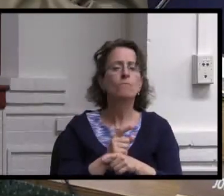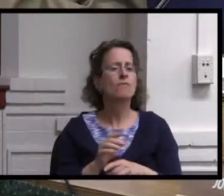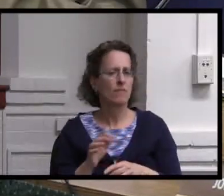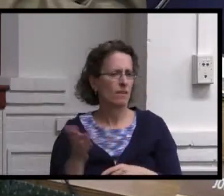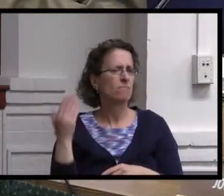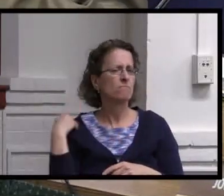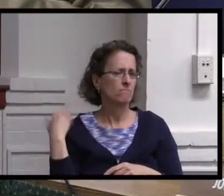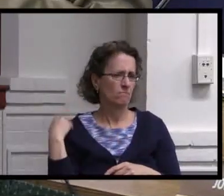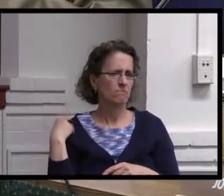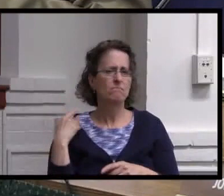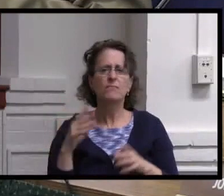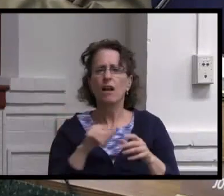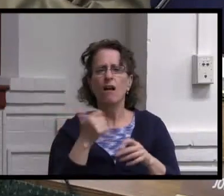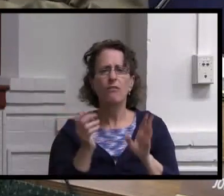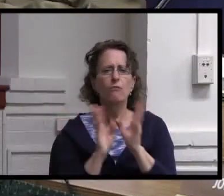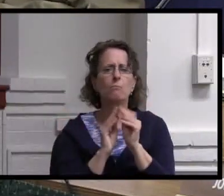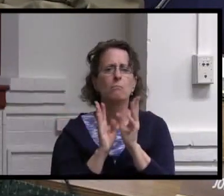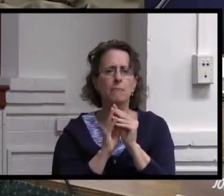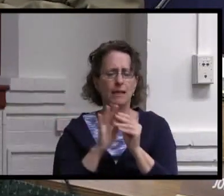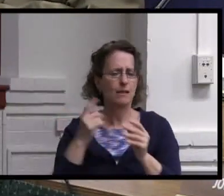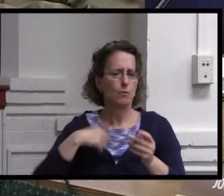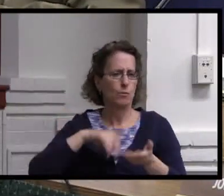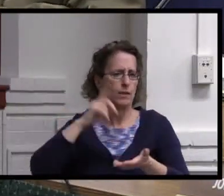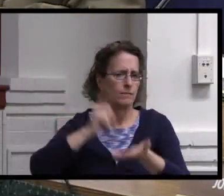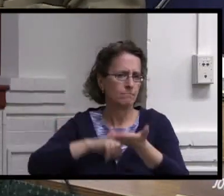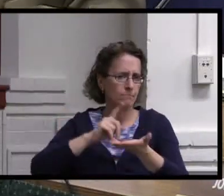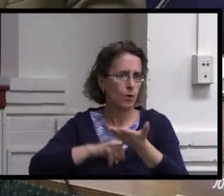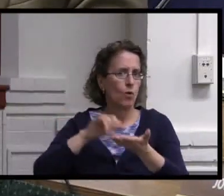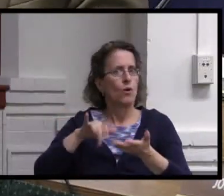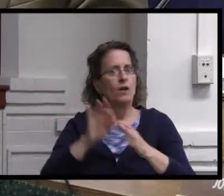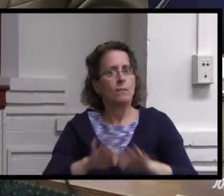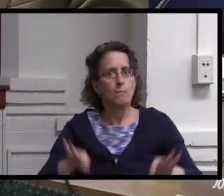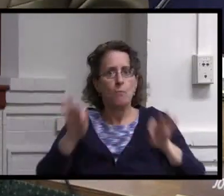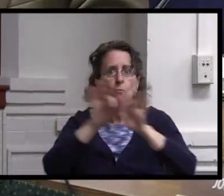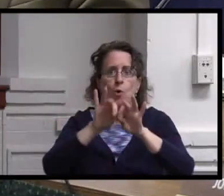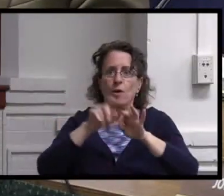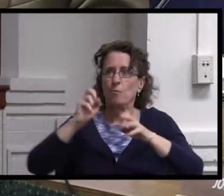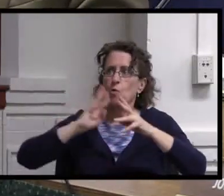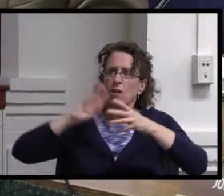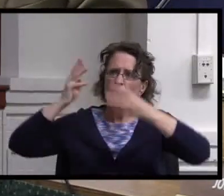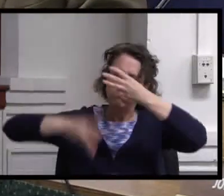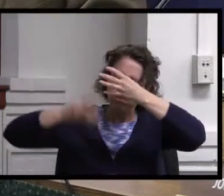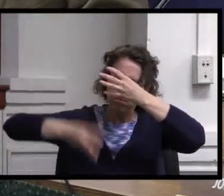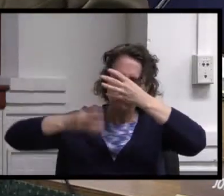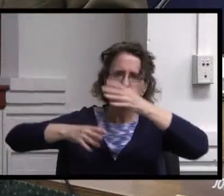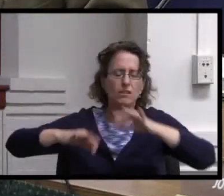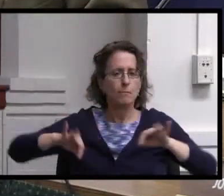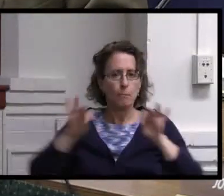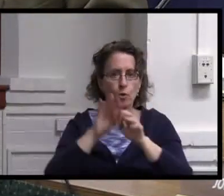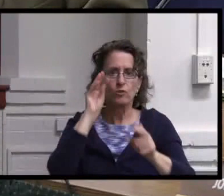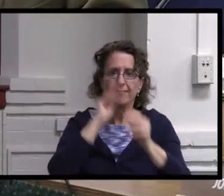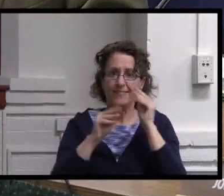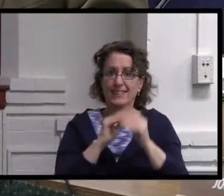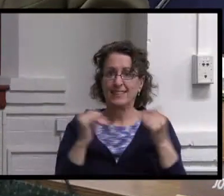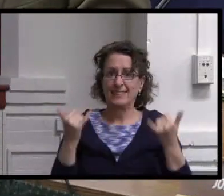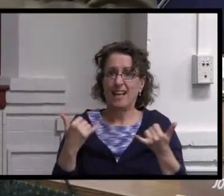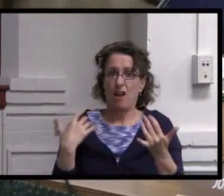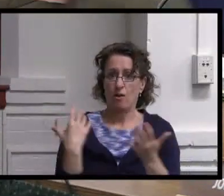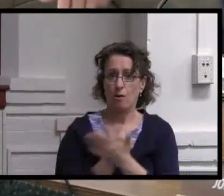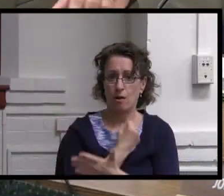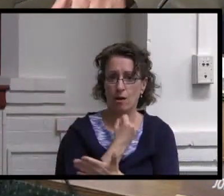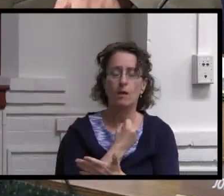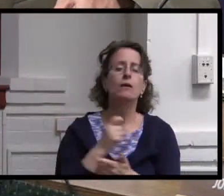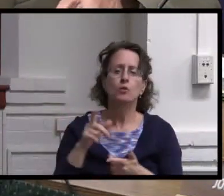this, you know, emerging situation that we needed to get at right away was the night when you were approving the utilities fund budget.